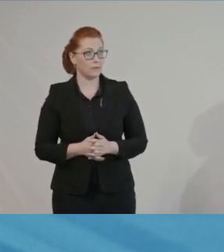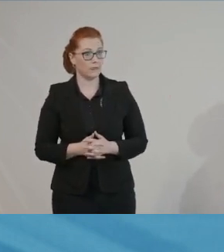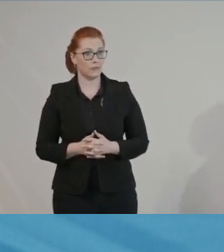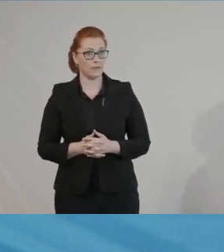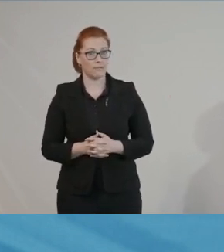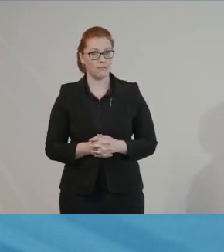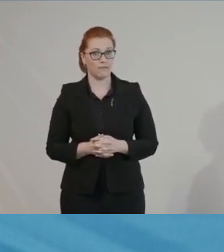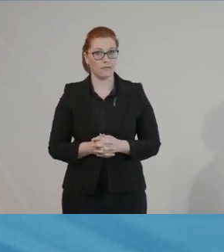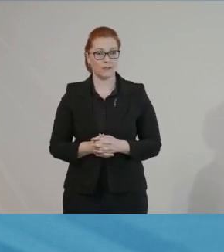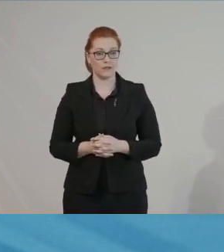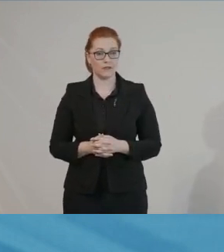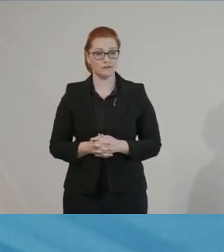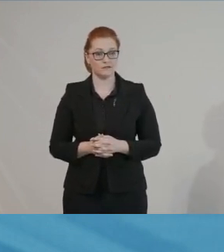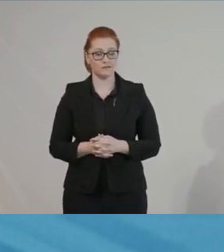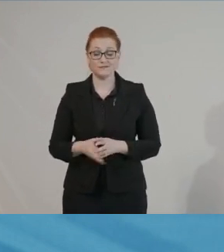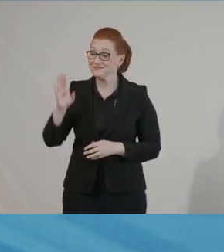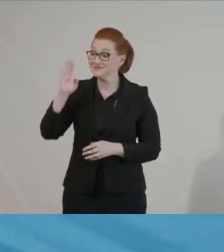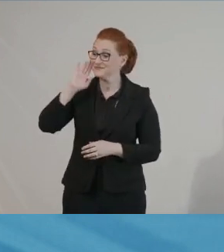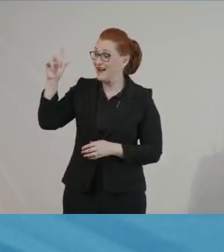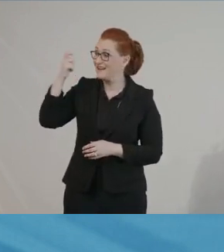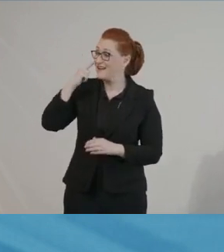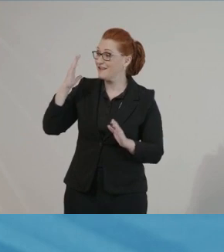Hi, Governor. Hi, Brian.